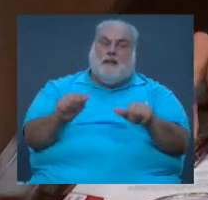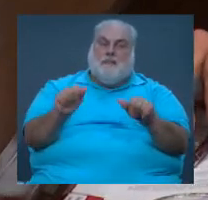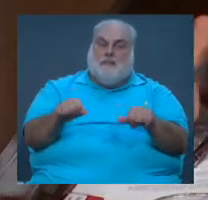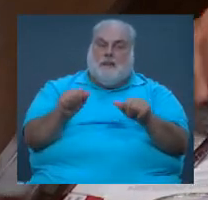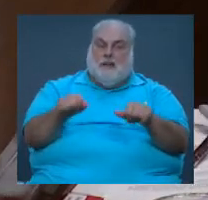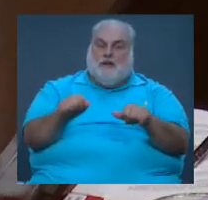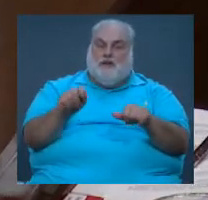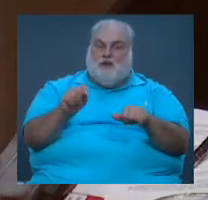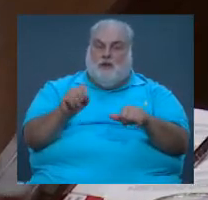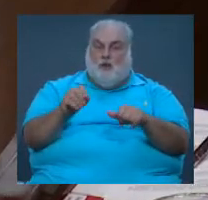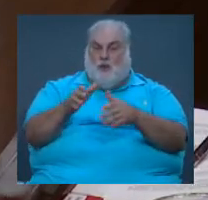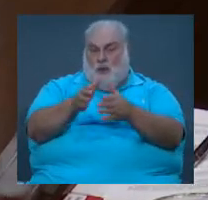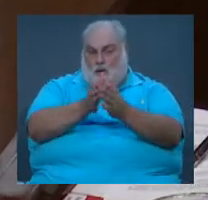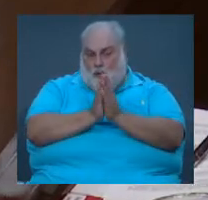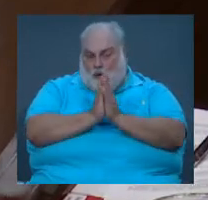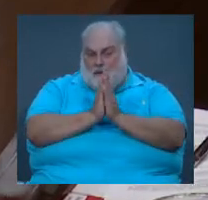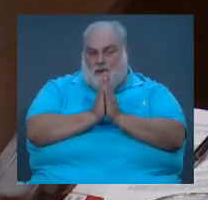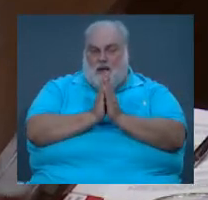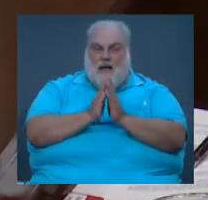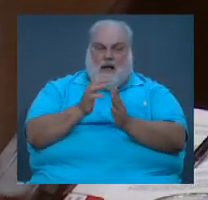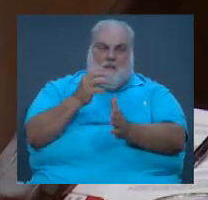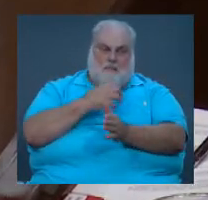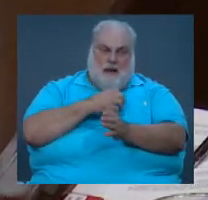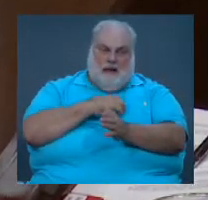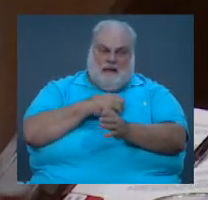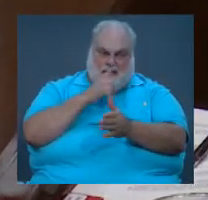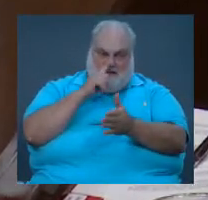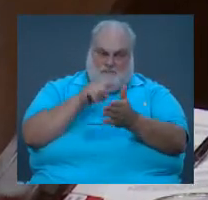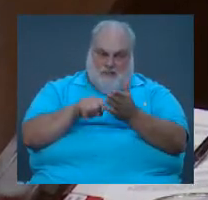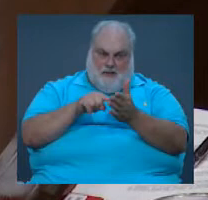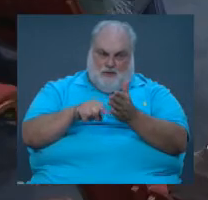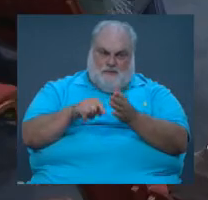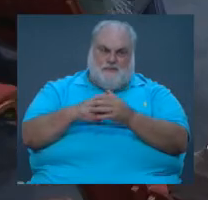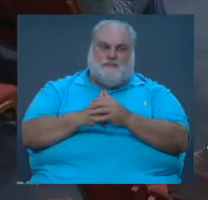to request a complaint inspection.